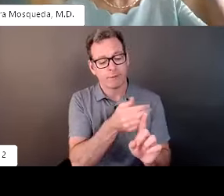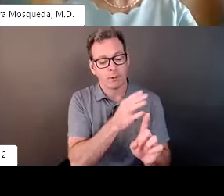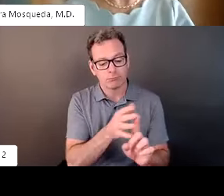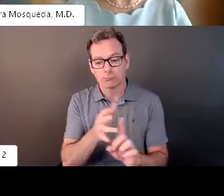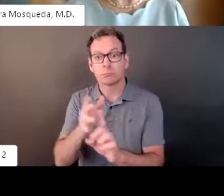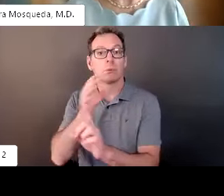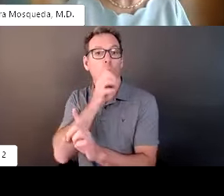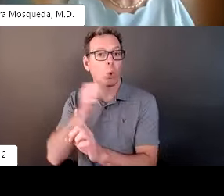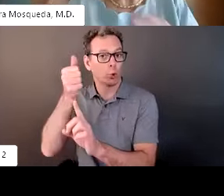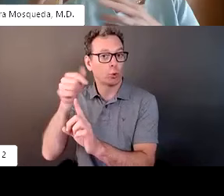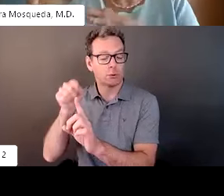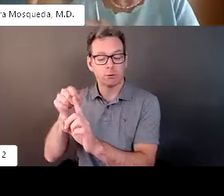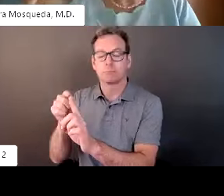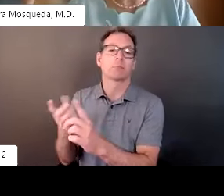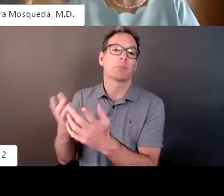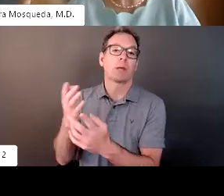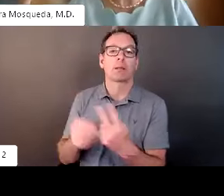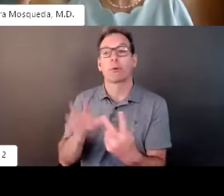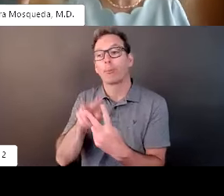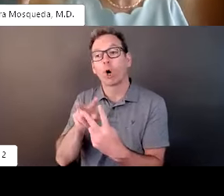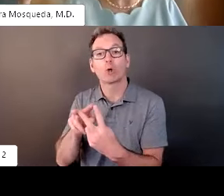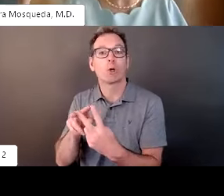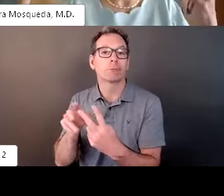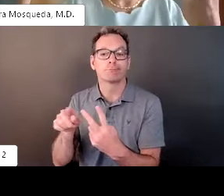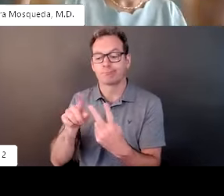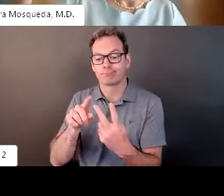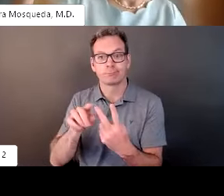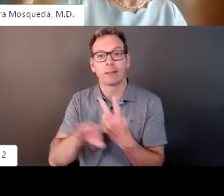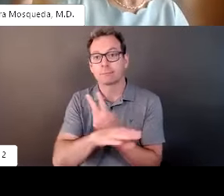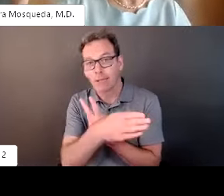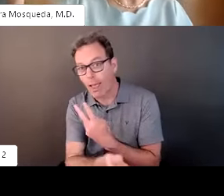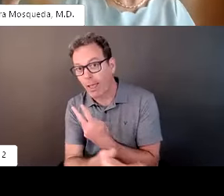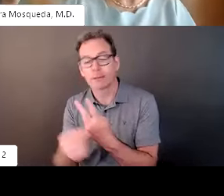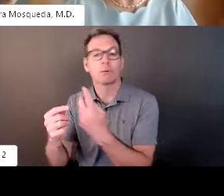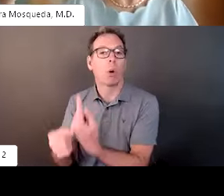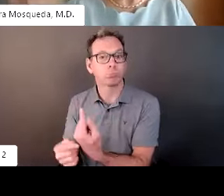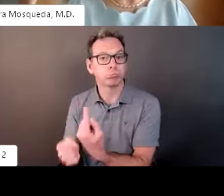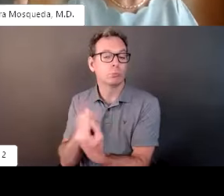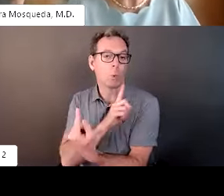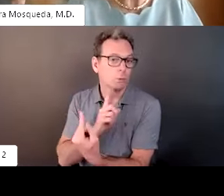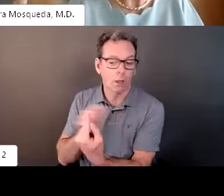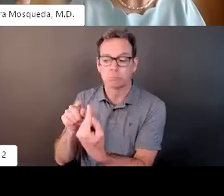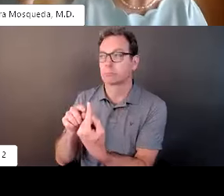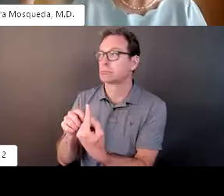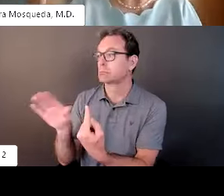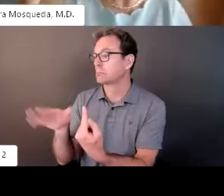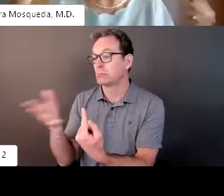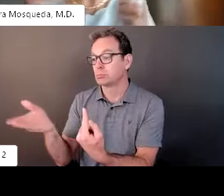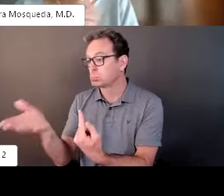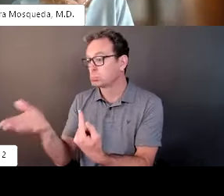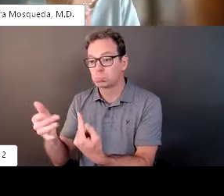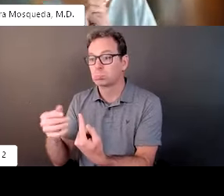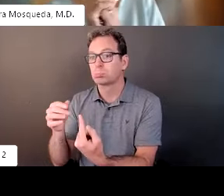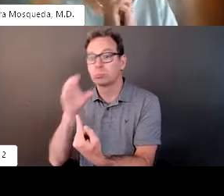But now a spouse dies, they might become more susceptible to taking up with the gardener.